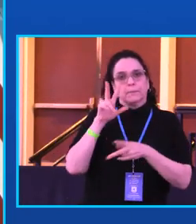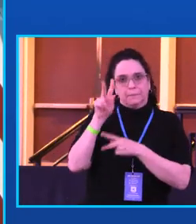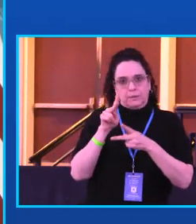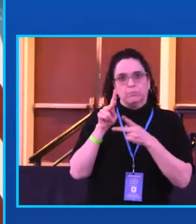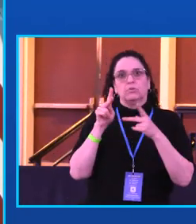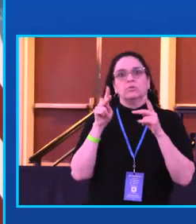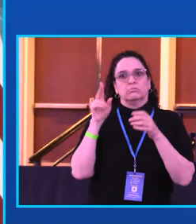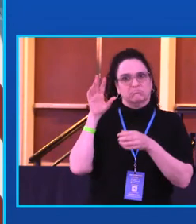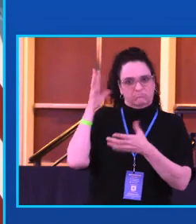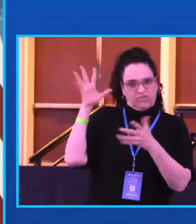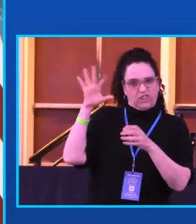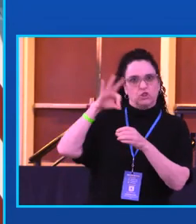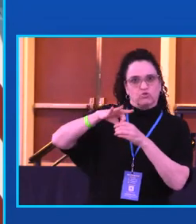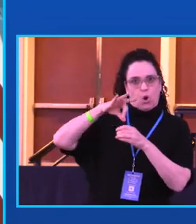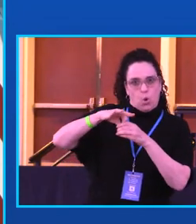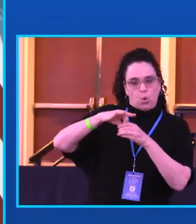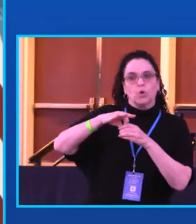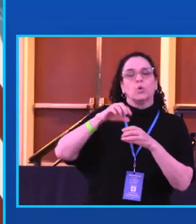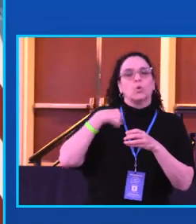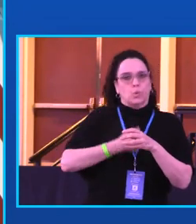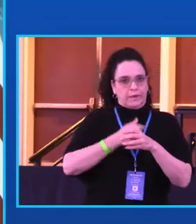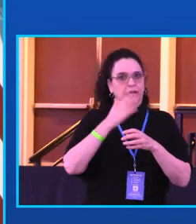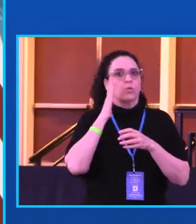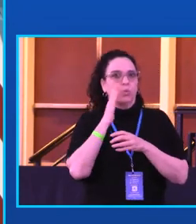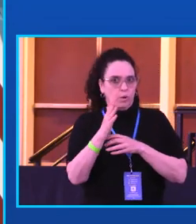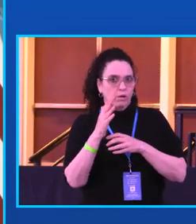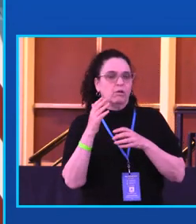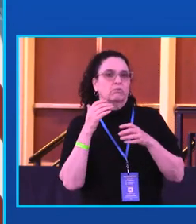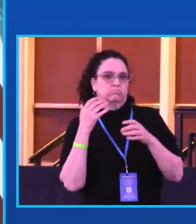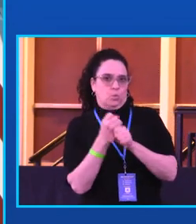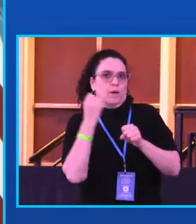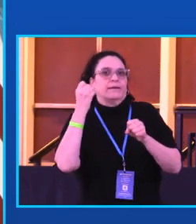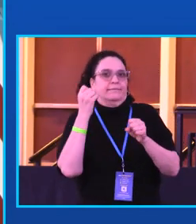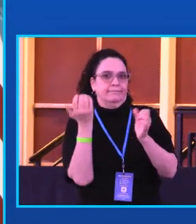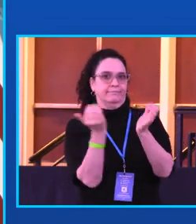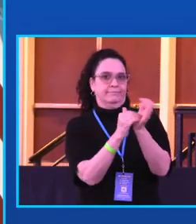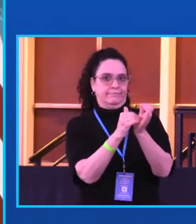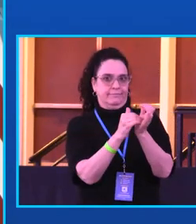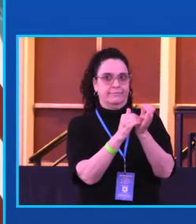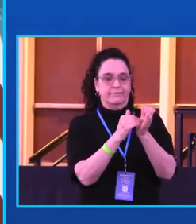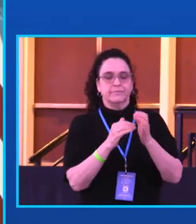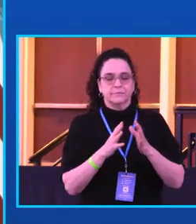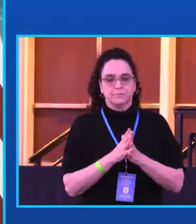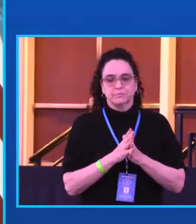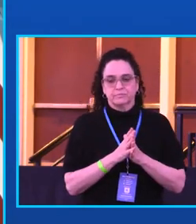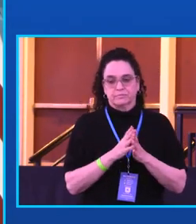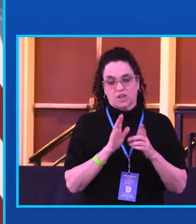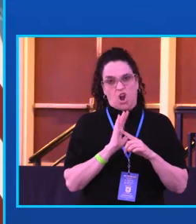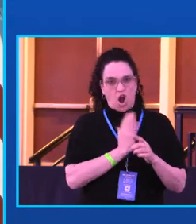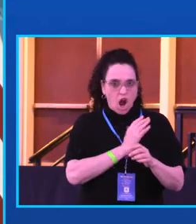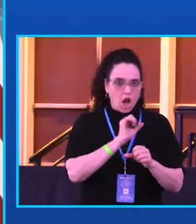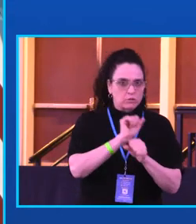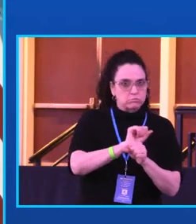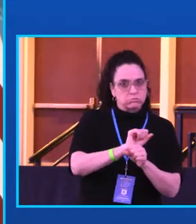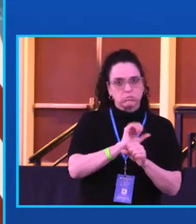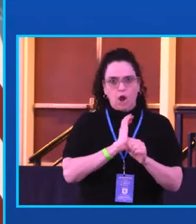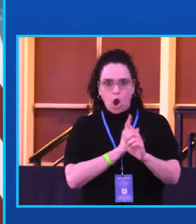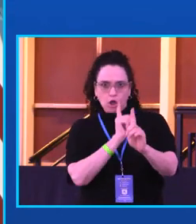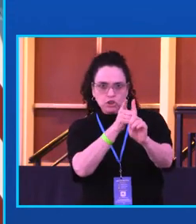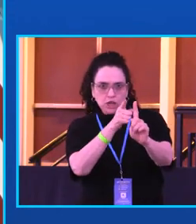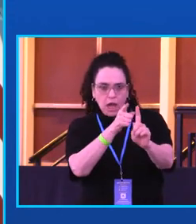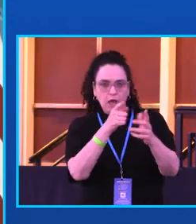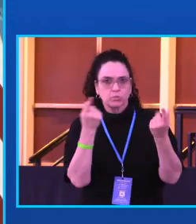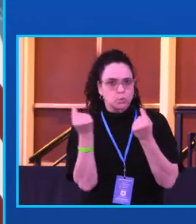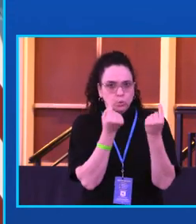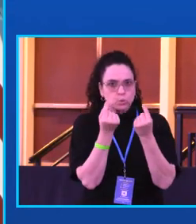we will meet the moment again. But that is our task. Our task is